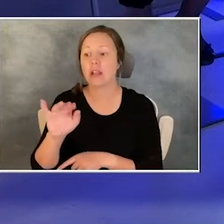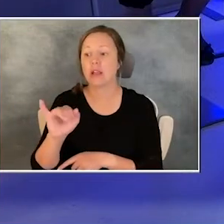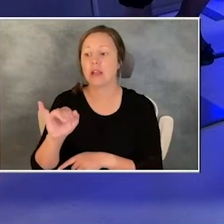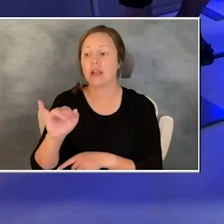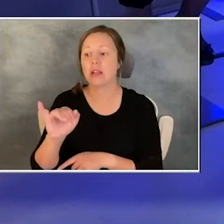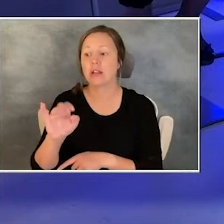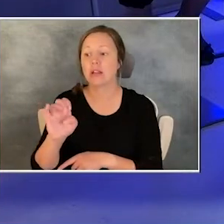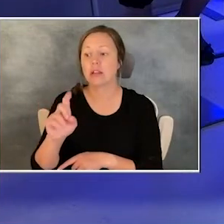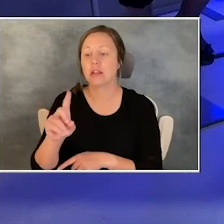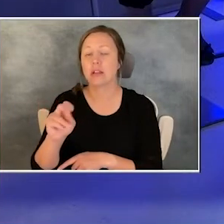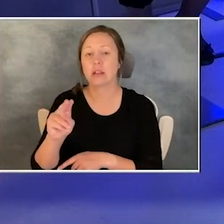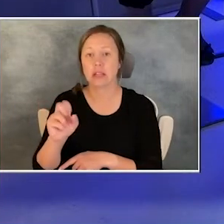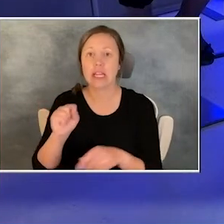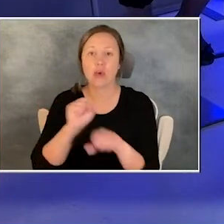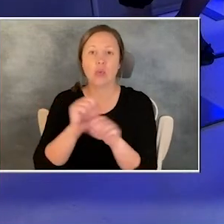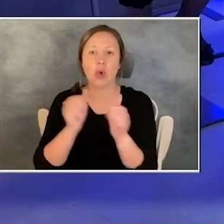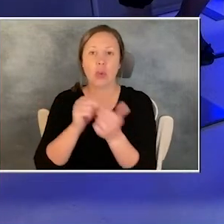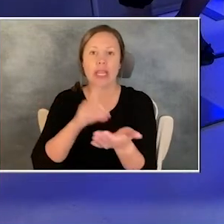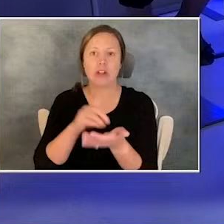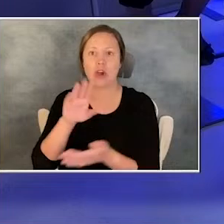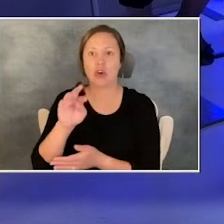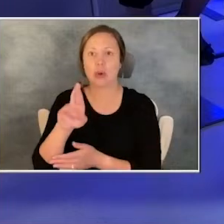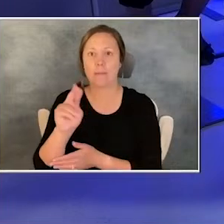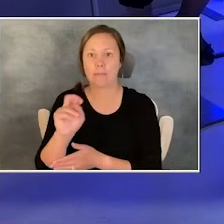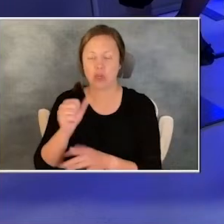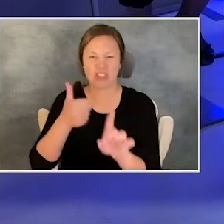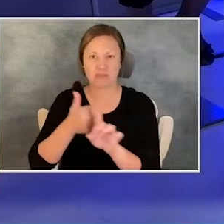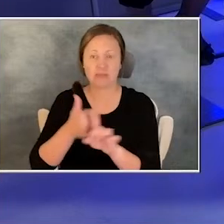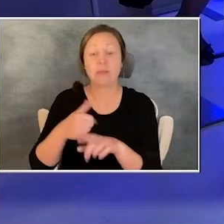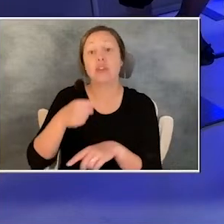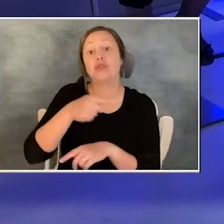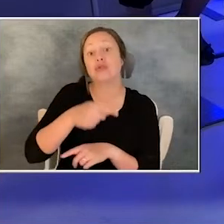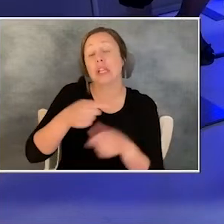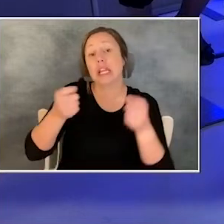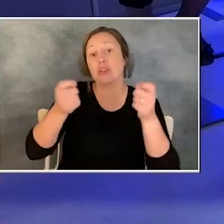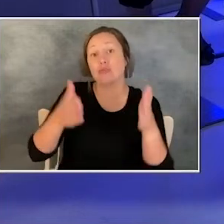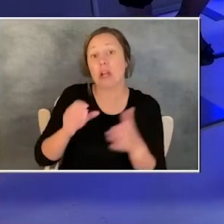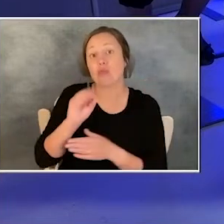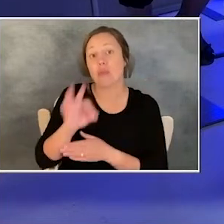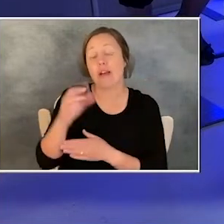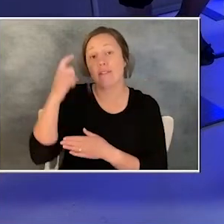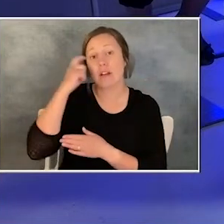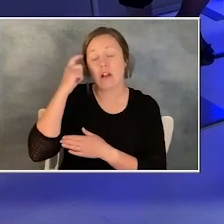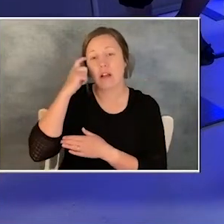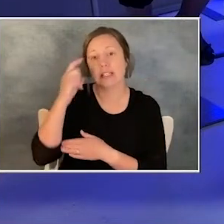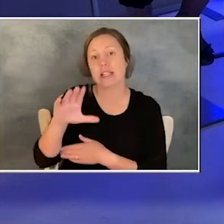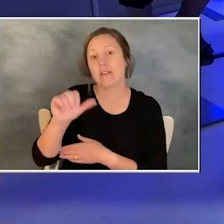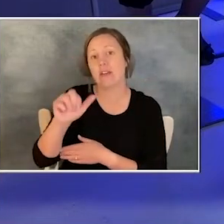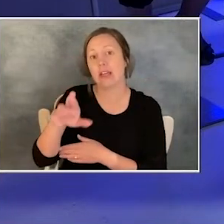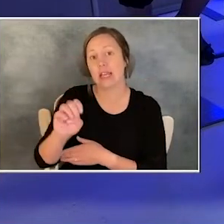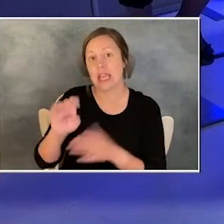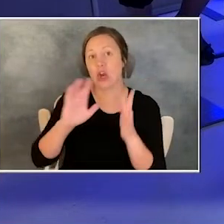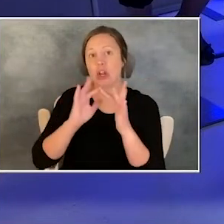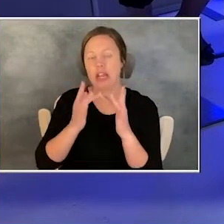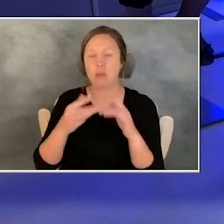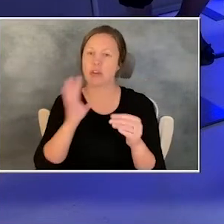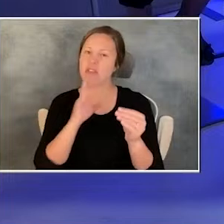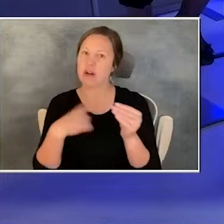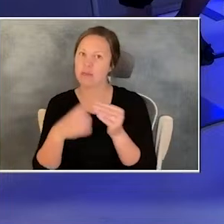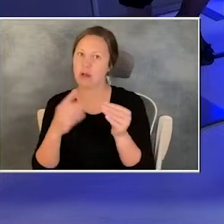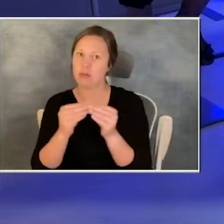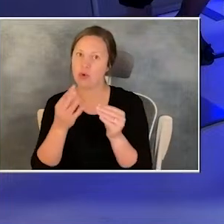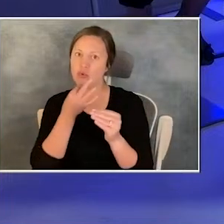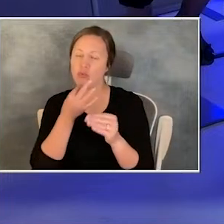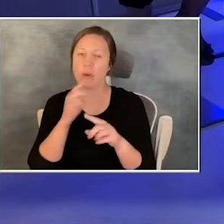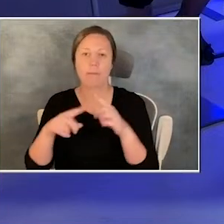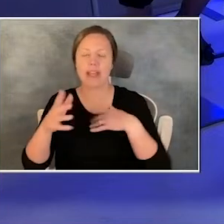Disease Research Center and is the director of the Cognitive Care Network. We'll tell you what that is here in just a moment. She's also worked a lot with Alexis and her mom,